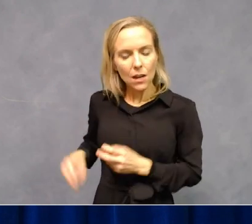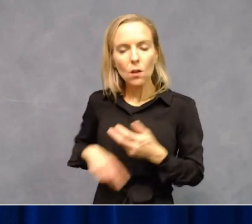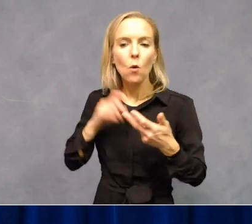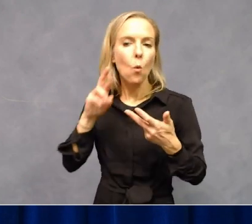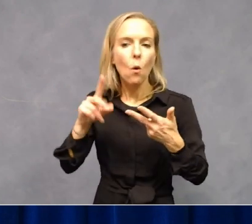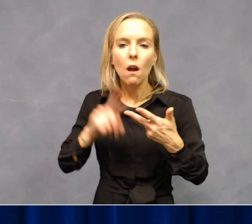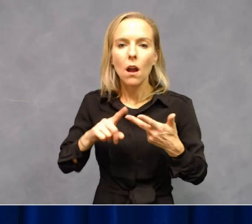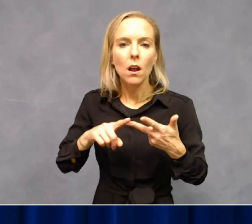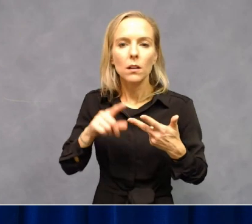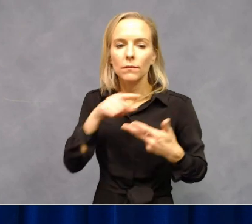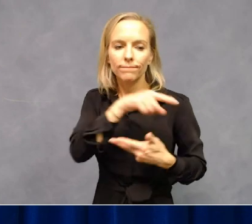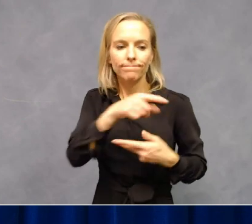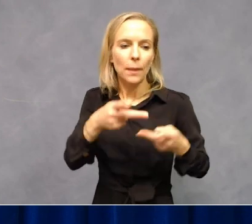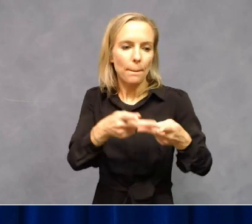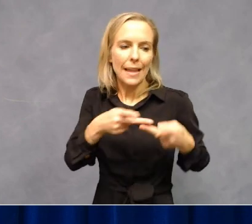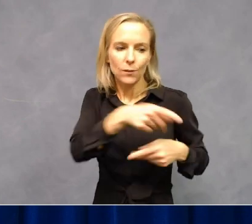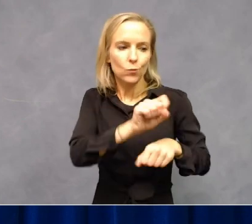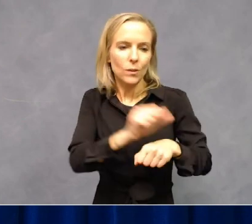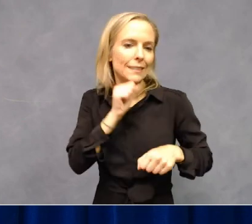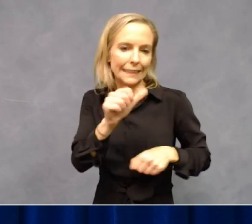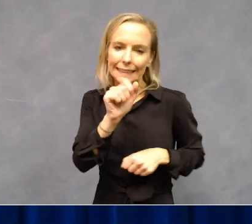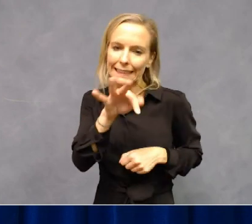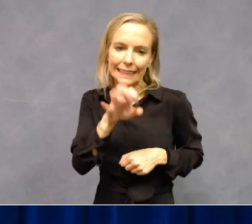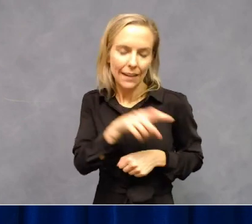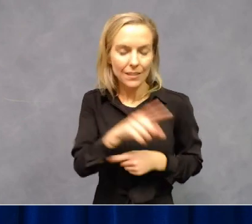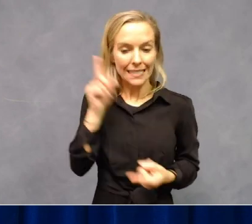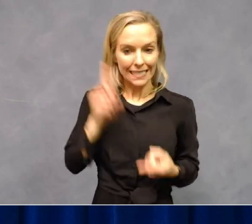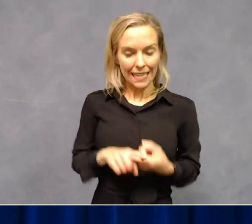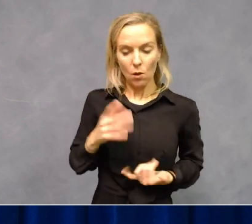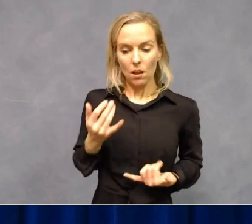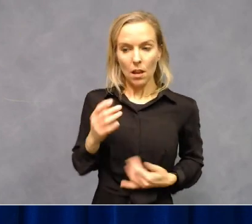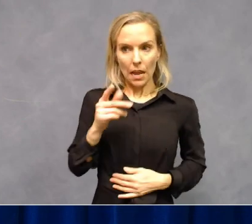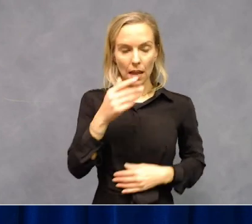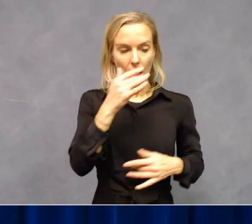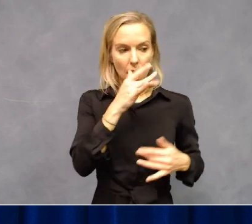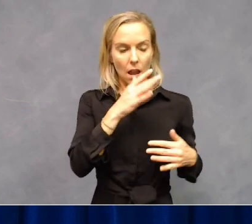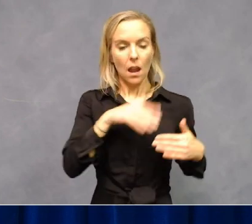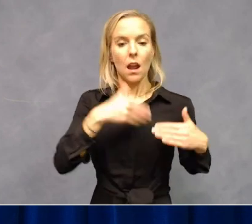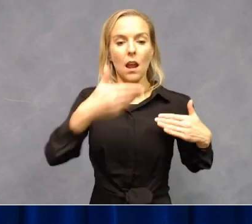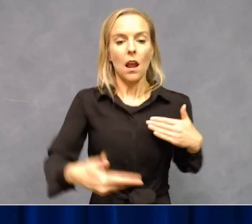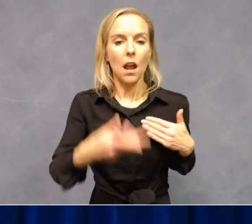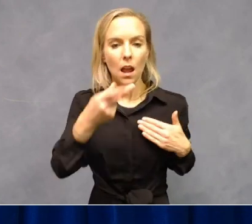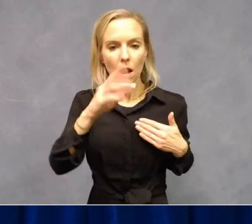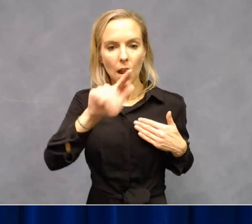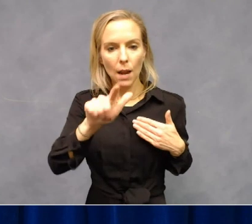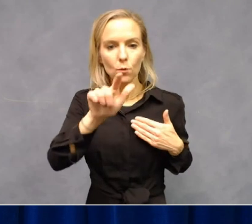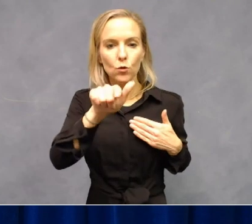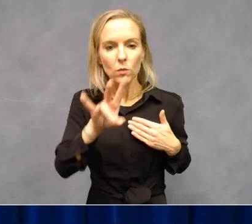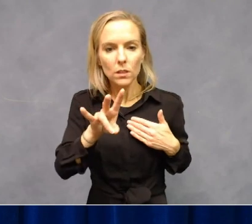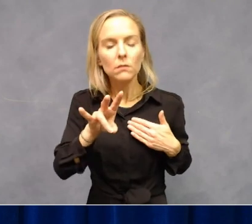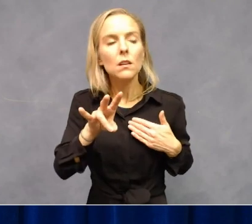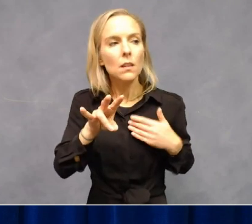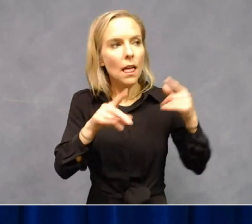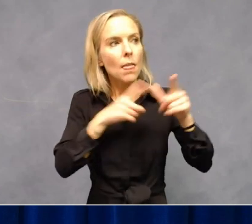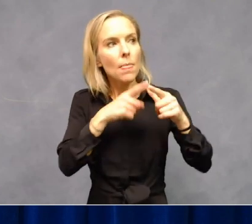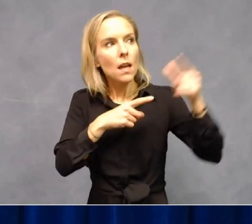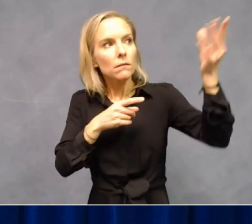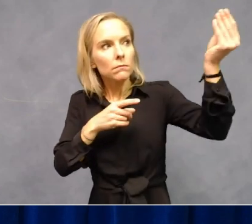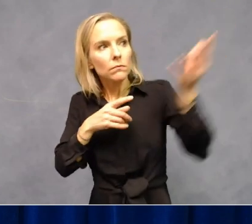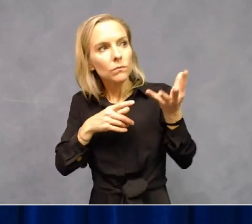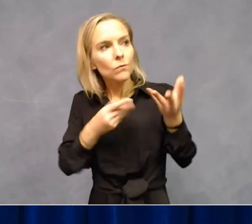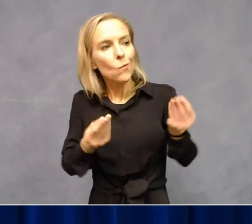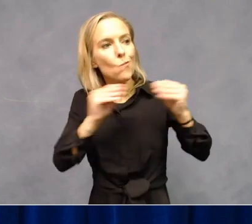unsafe workplace. It wasn't until April 27th that we got an expanded guidance from U.S. Department of Labor